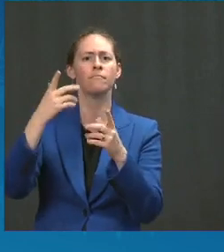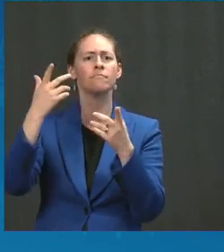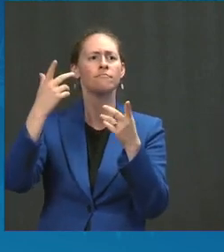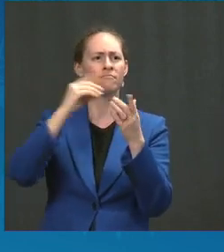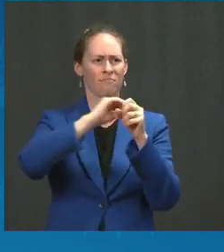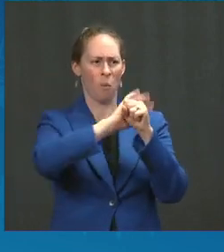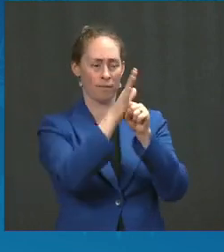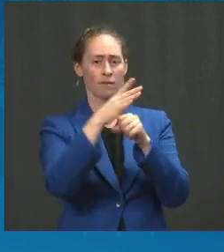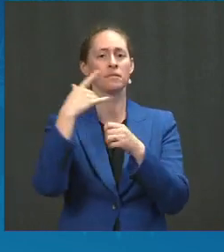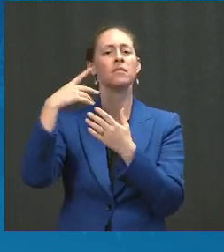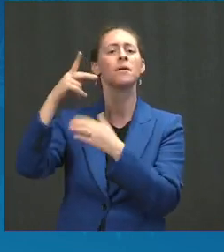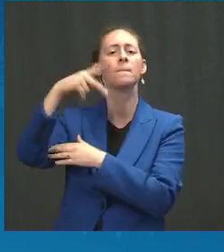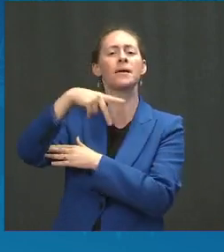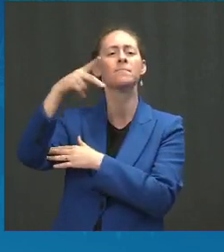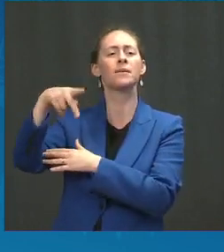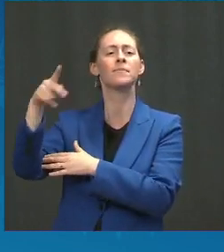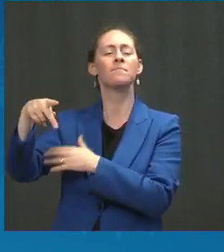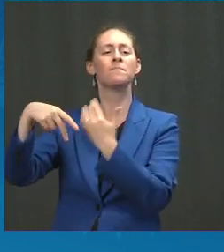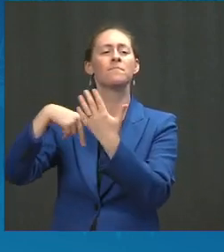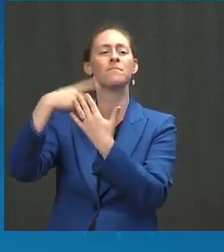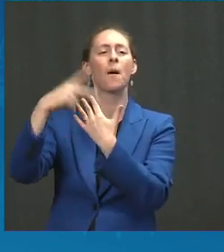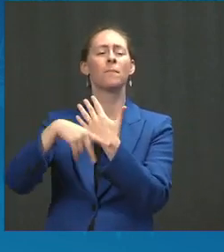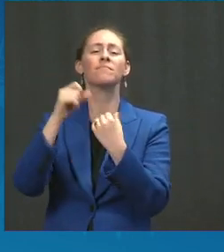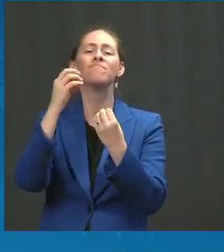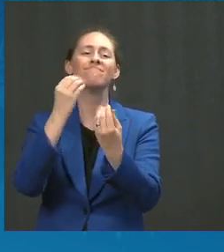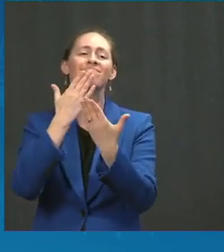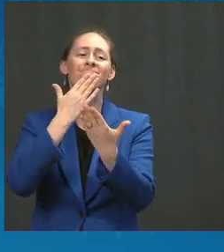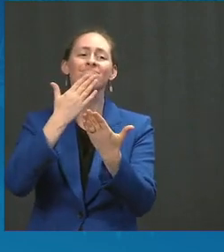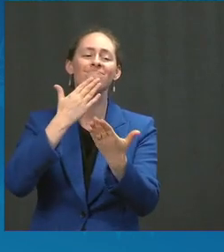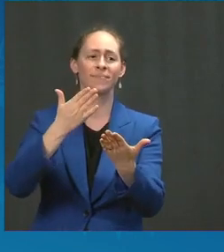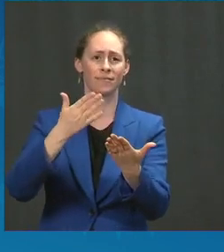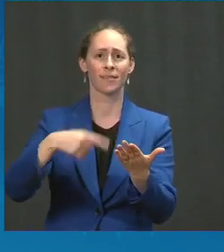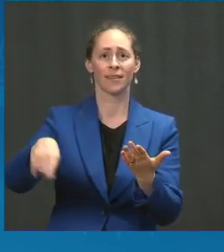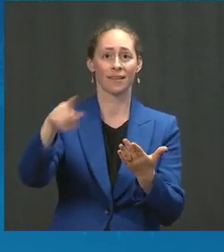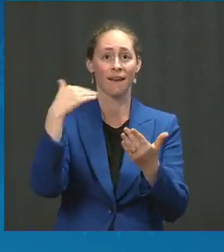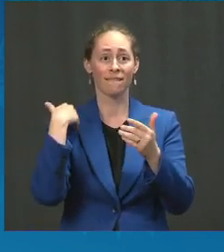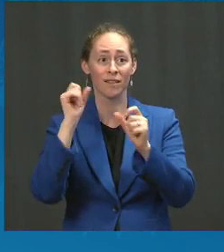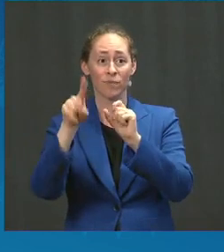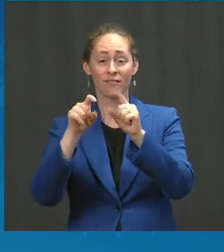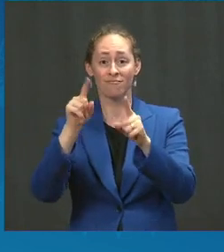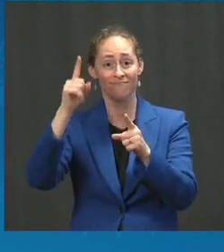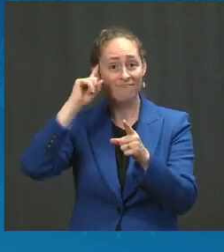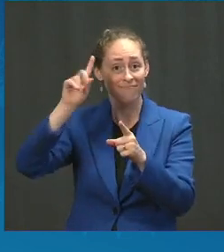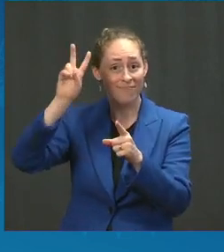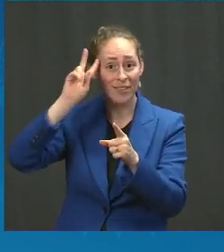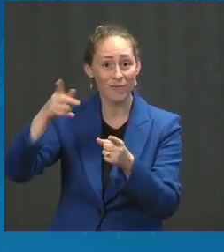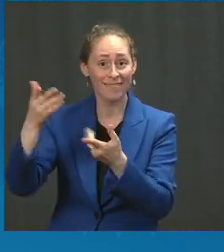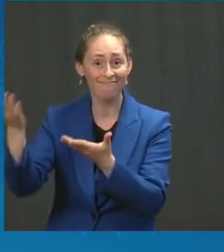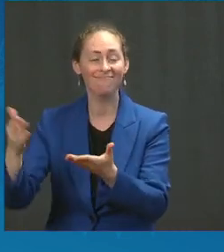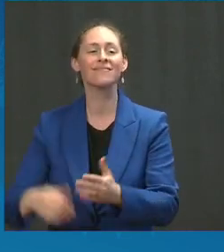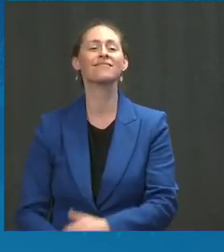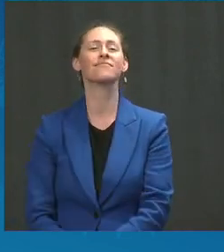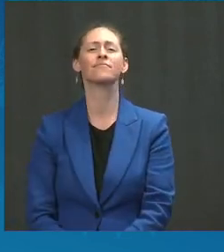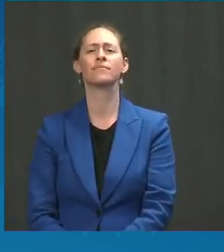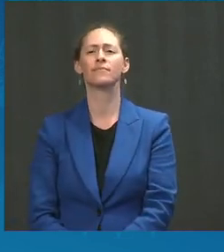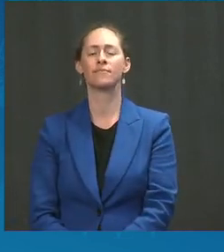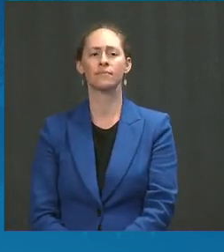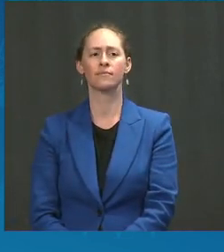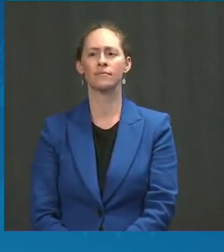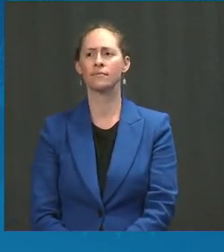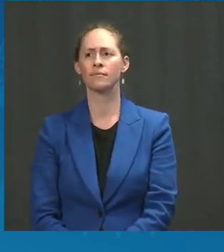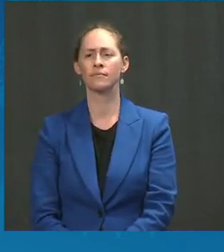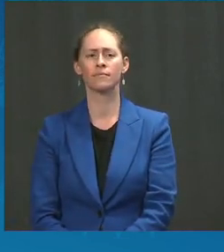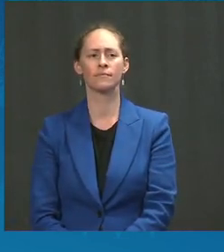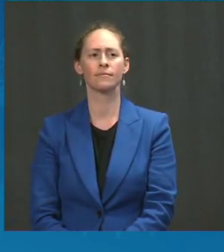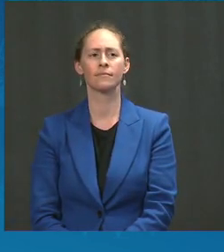Tiara. Please kick us off and share your question for the Vice President. Thank you so much, Administrator Guzman. As a